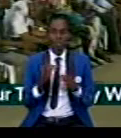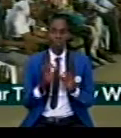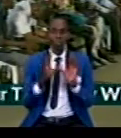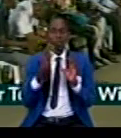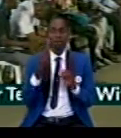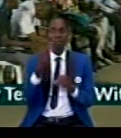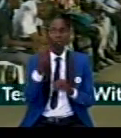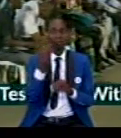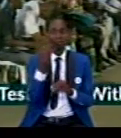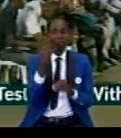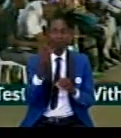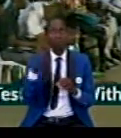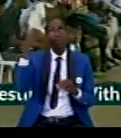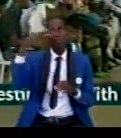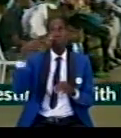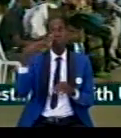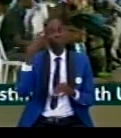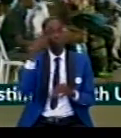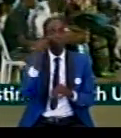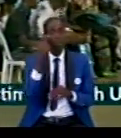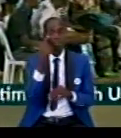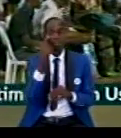has disappeared.